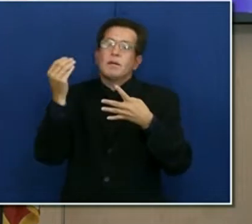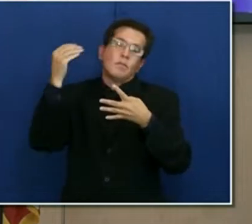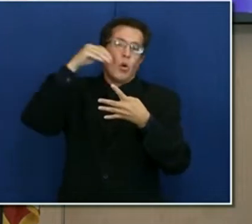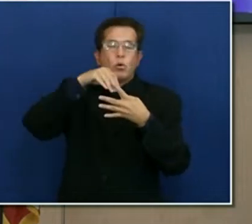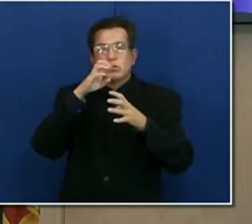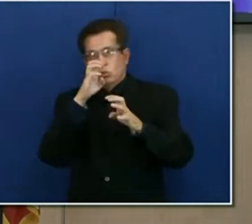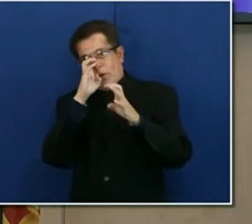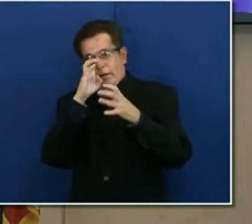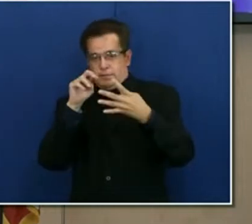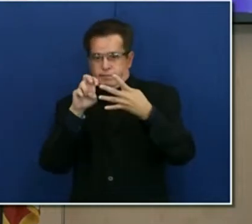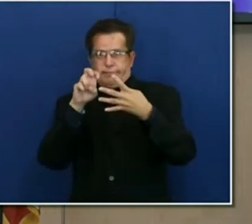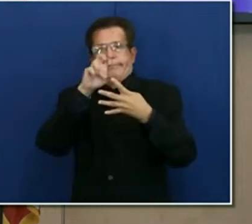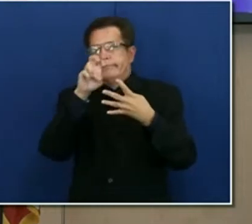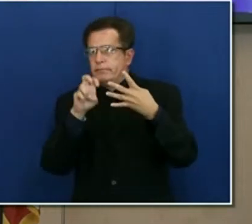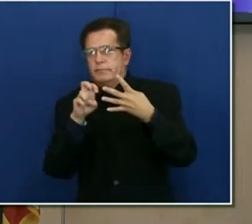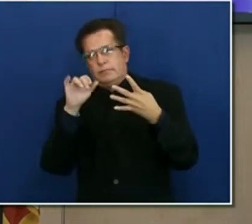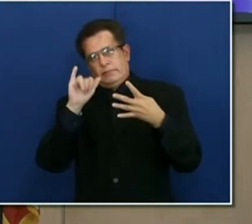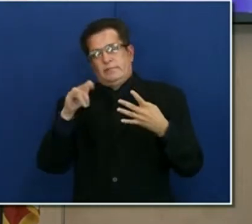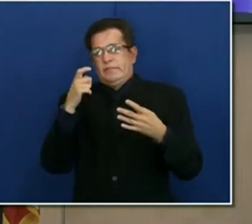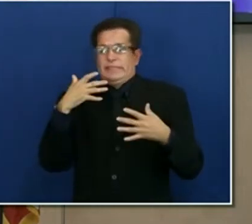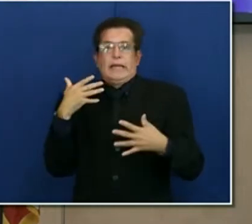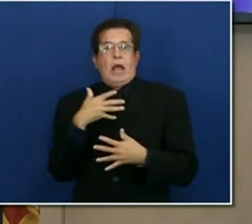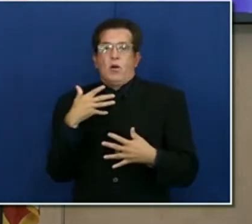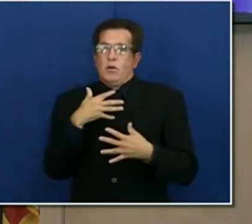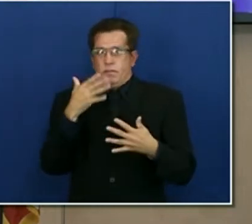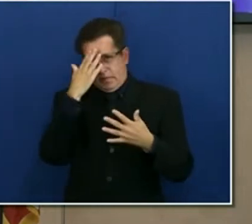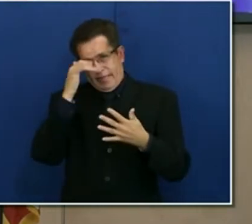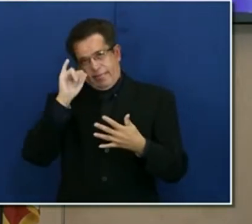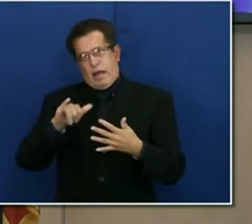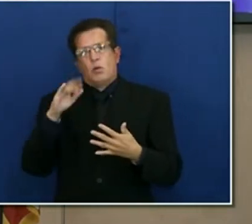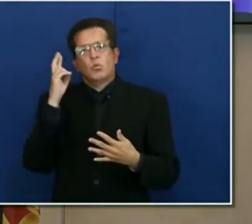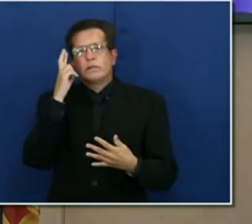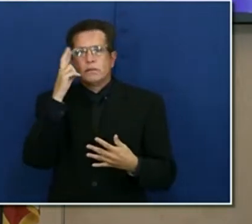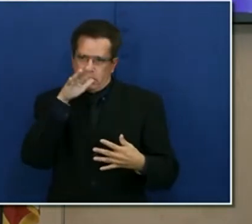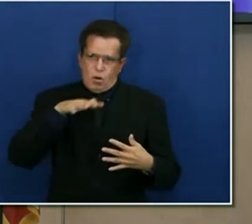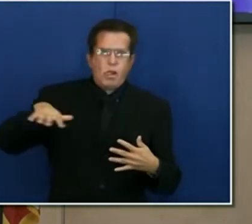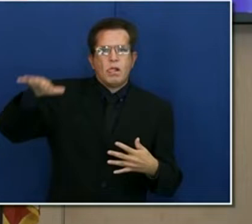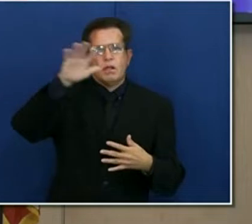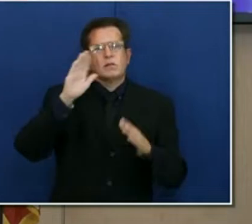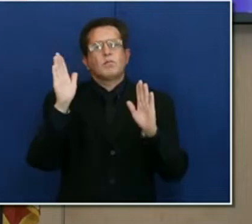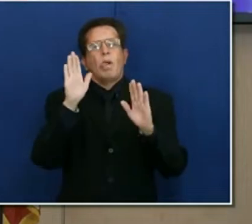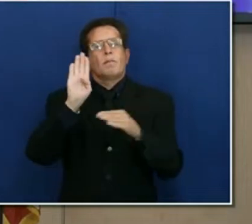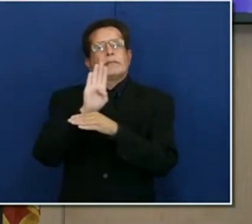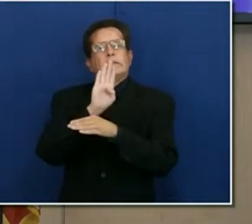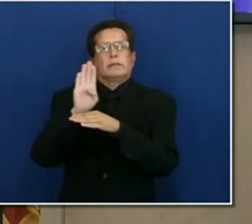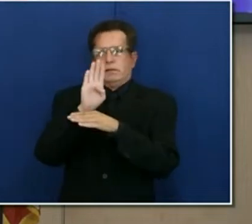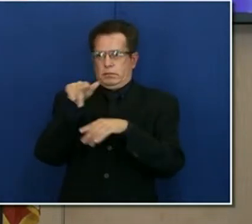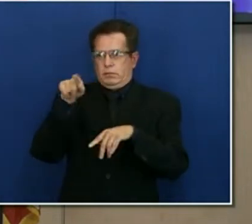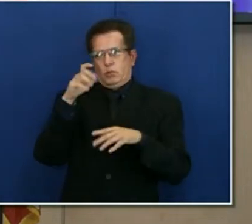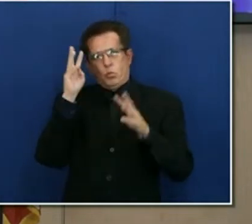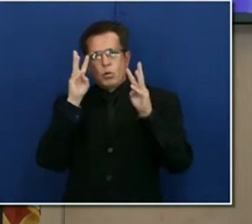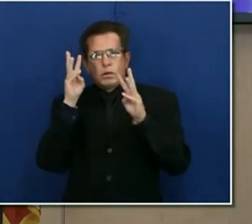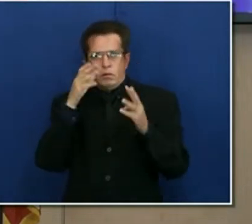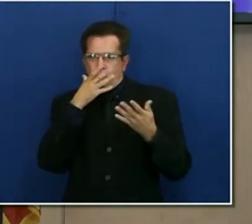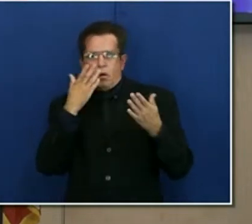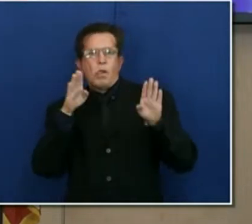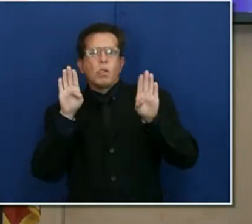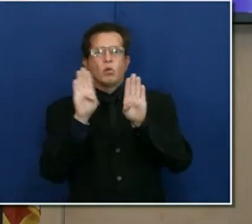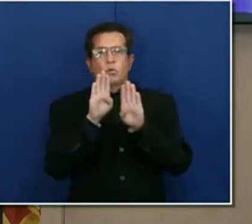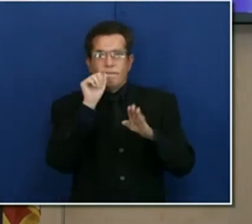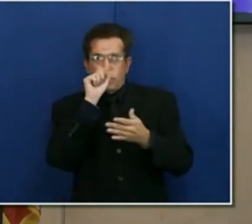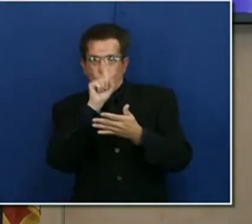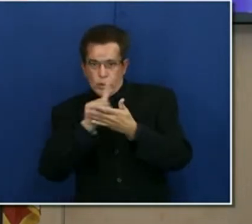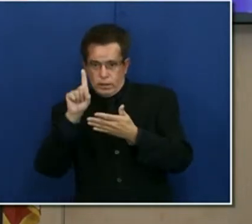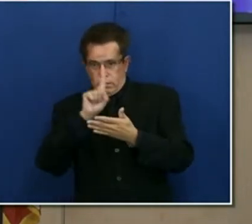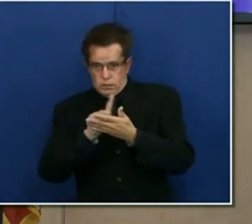week, and that causes great anxiety amongst our community, our small businesses, our team here, wondering week to week